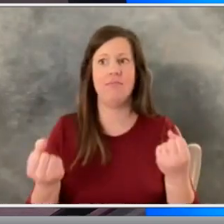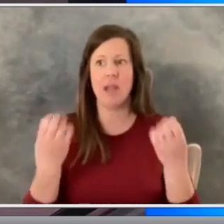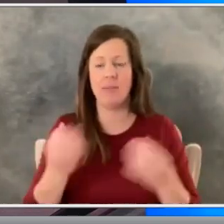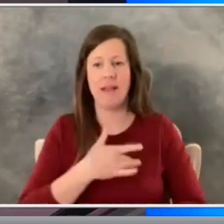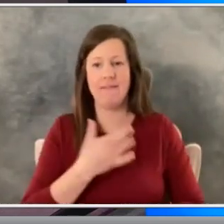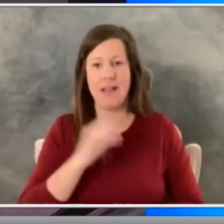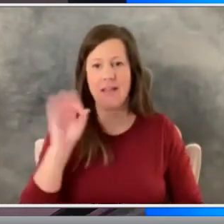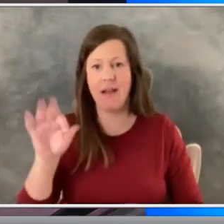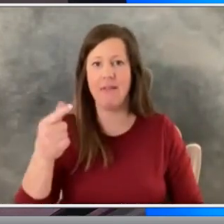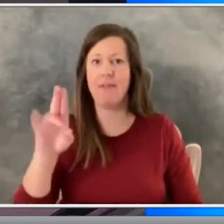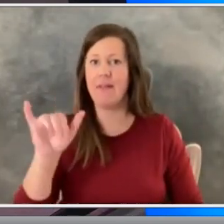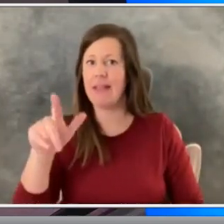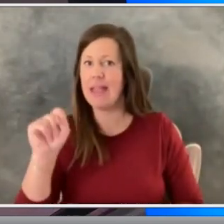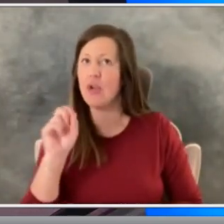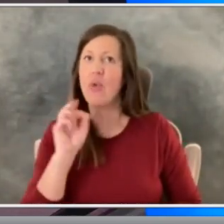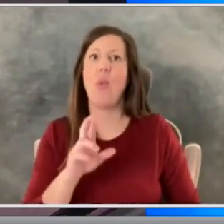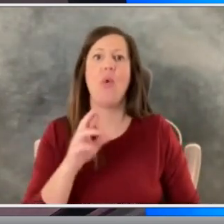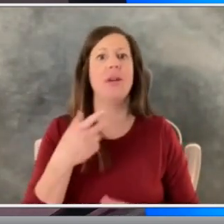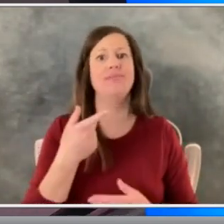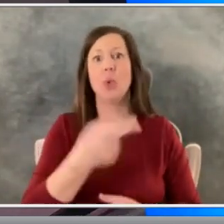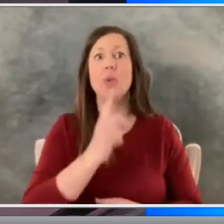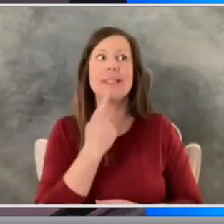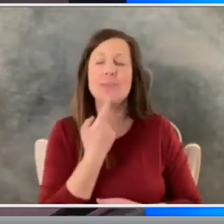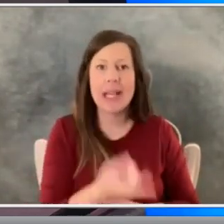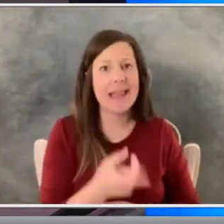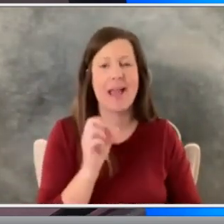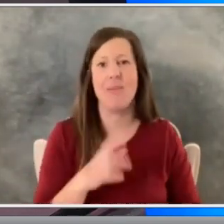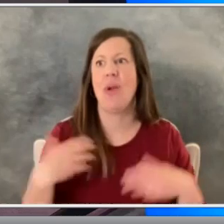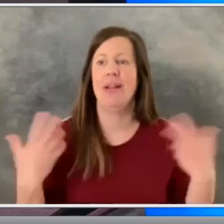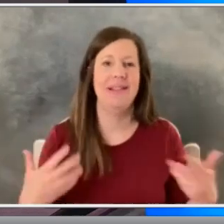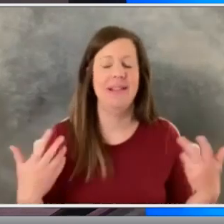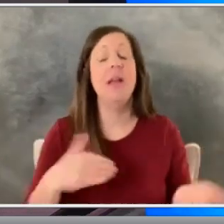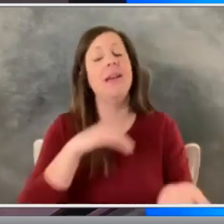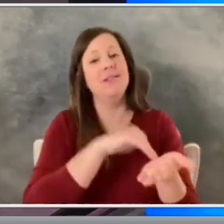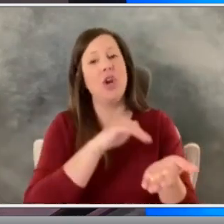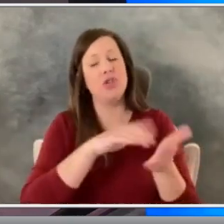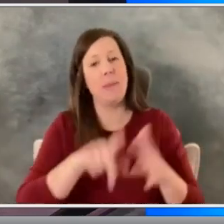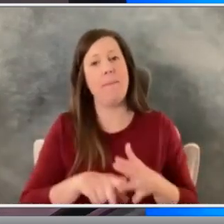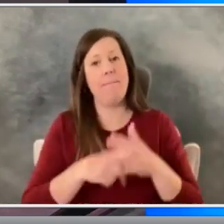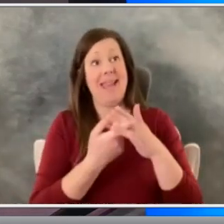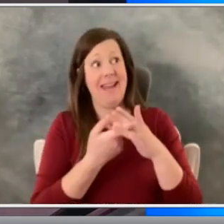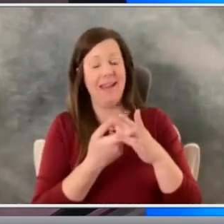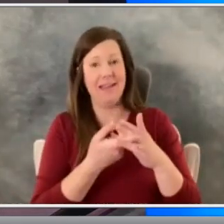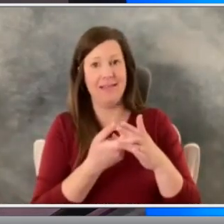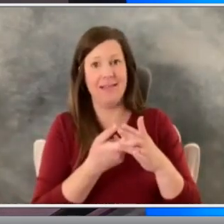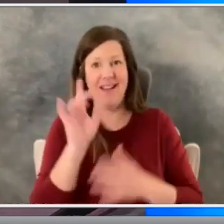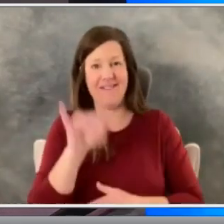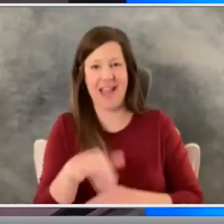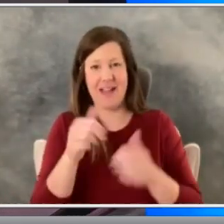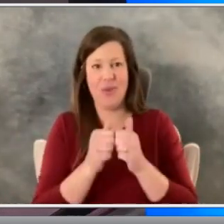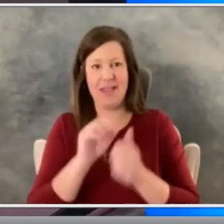them down. Dr. Burns, at the beginning of these stages of the diagnosis, do you talk about that